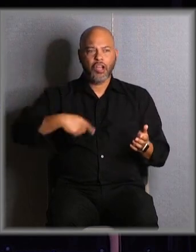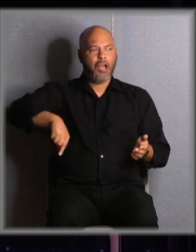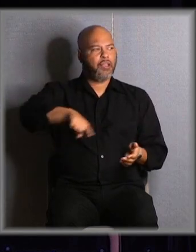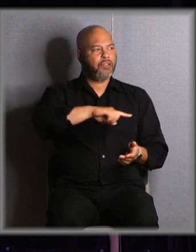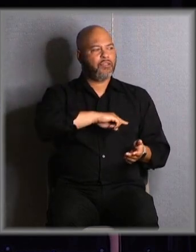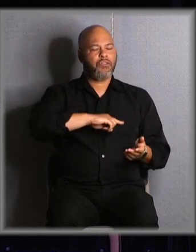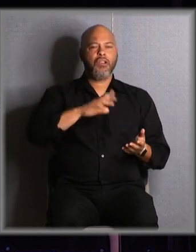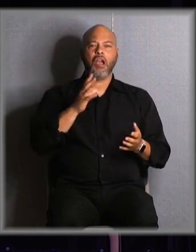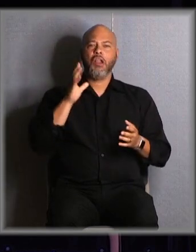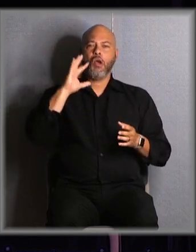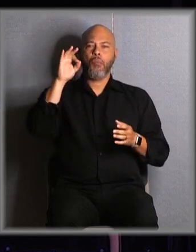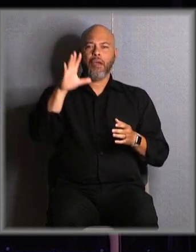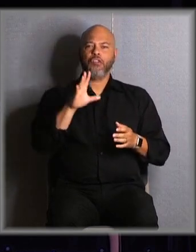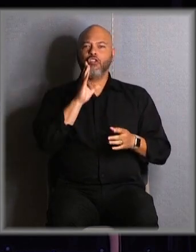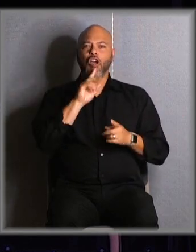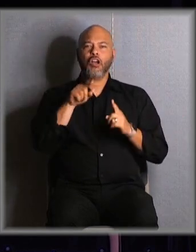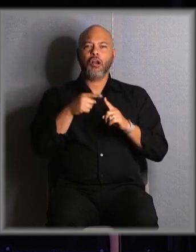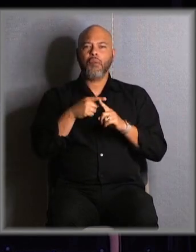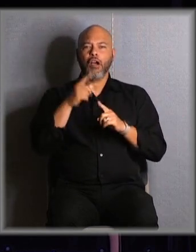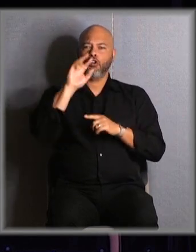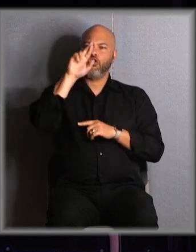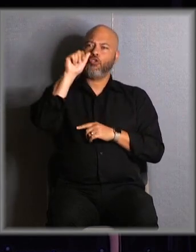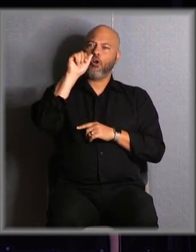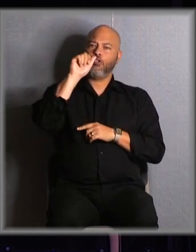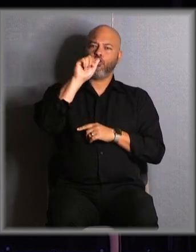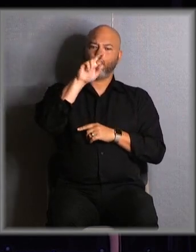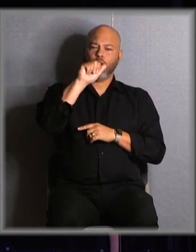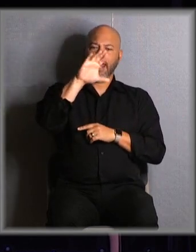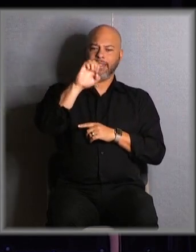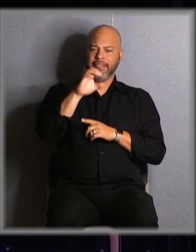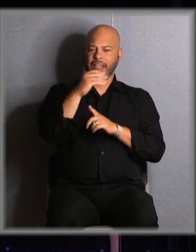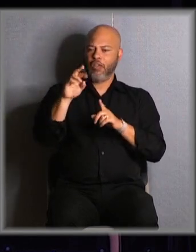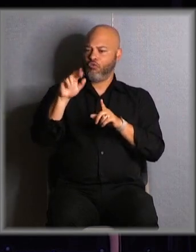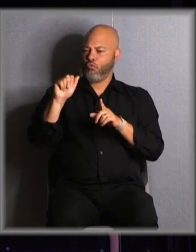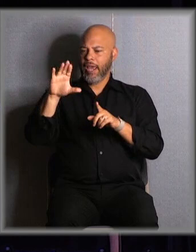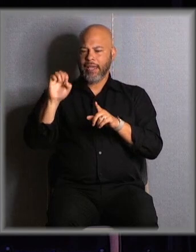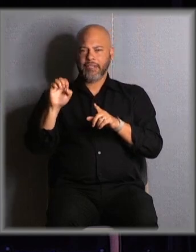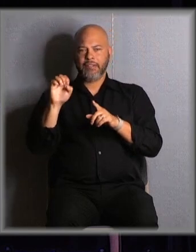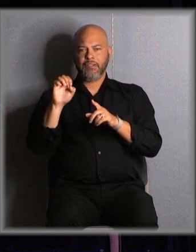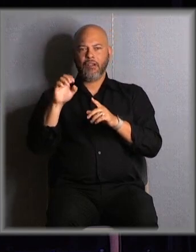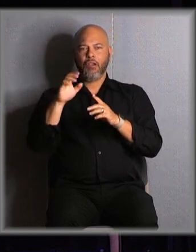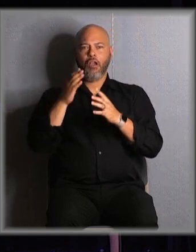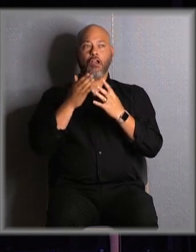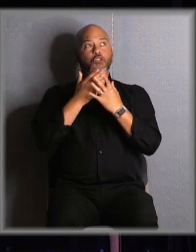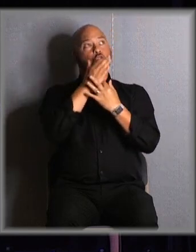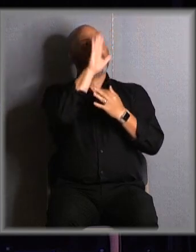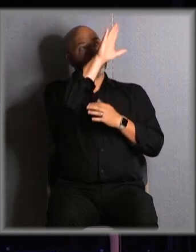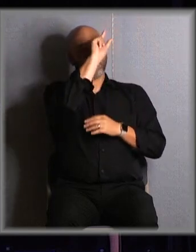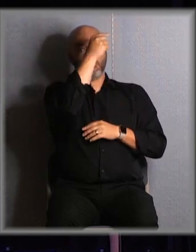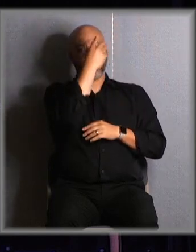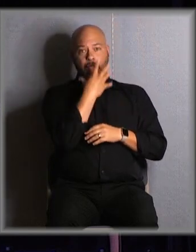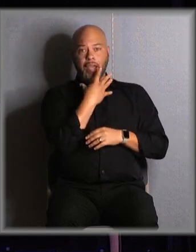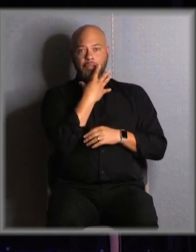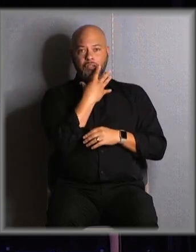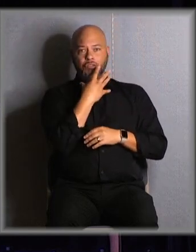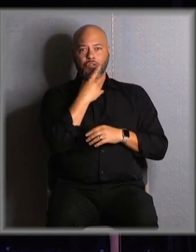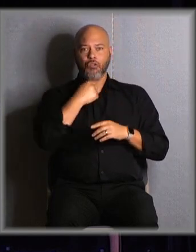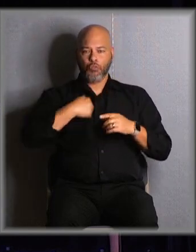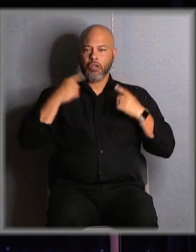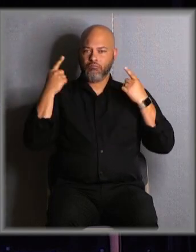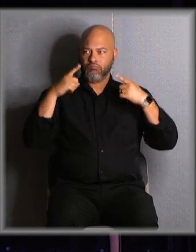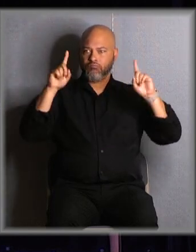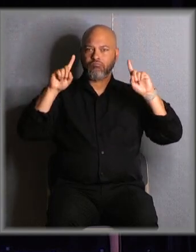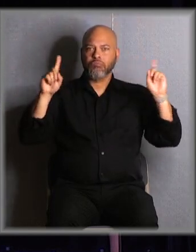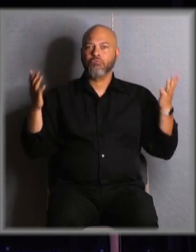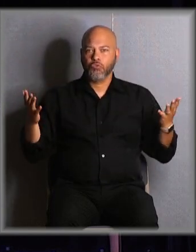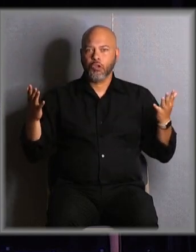Pastor talk about grace and race. Amen. That it's by the grace of God that we all have made it.